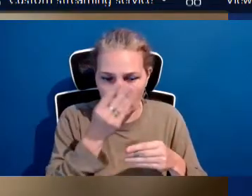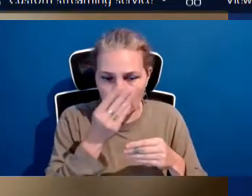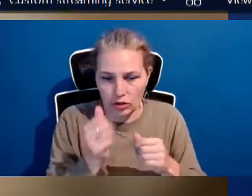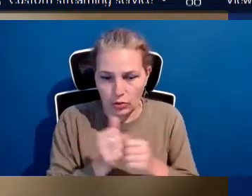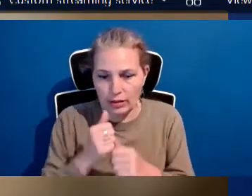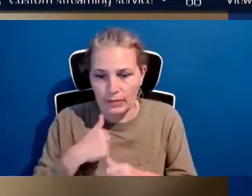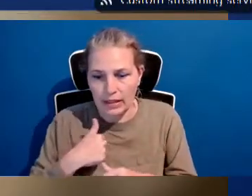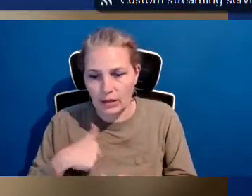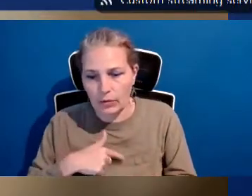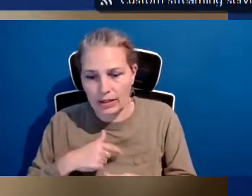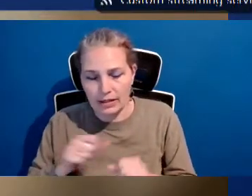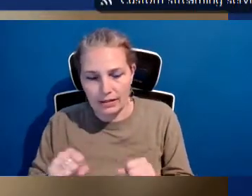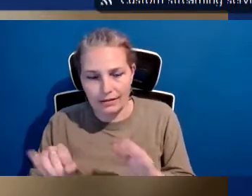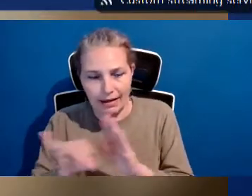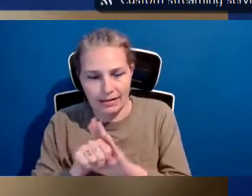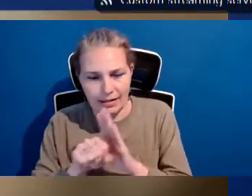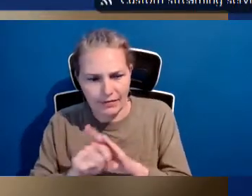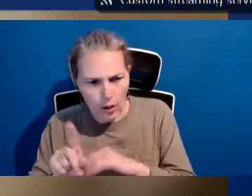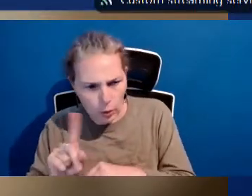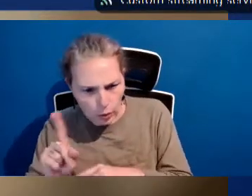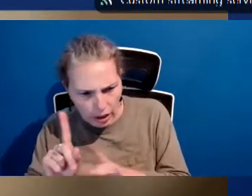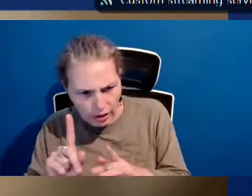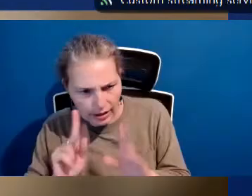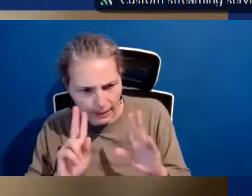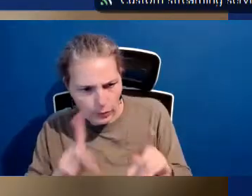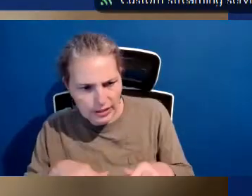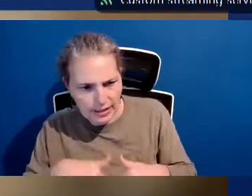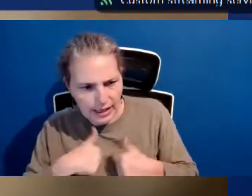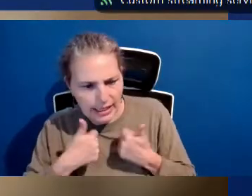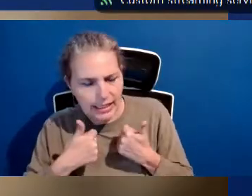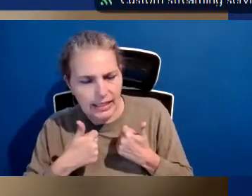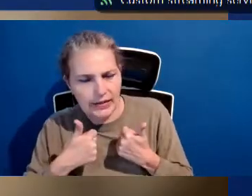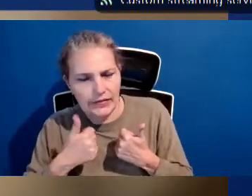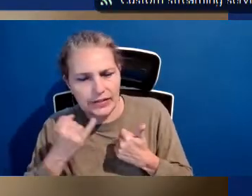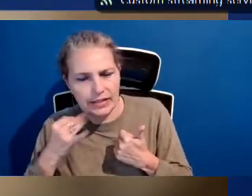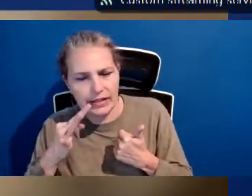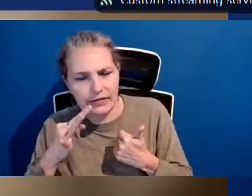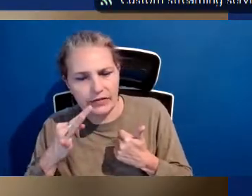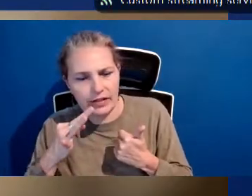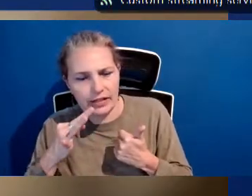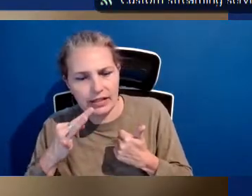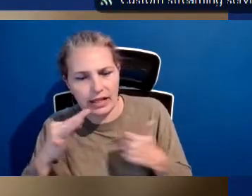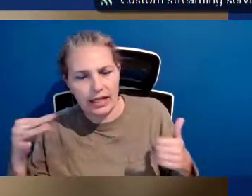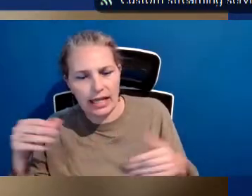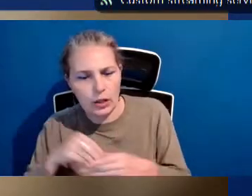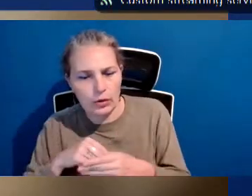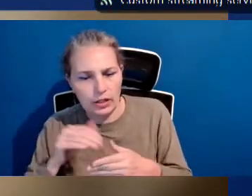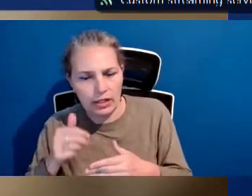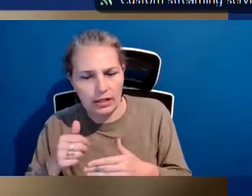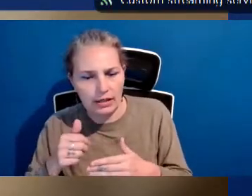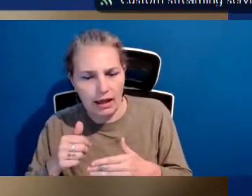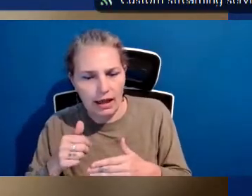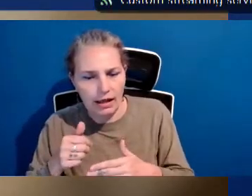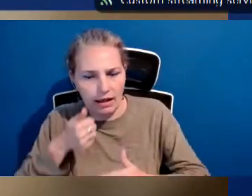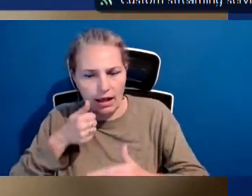actually identify their residents if it's under that scope of undergrounding.